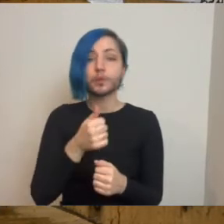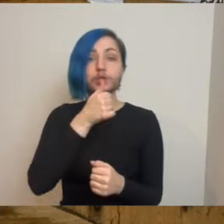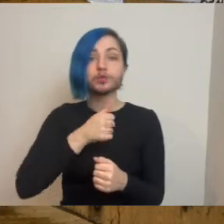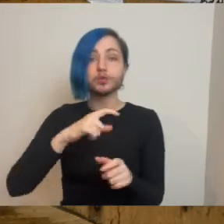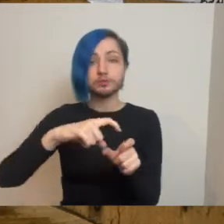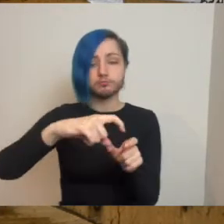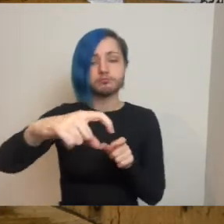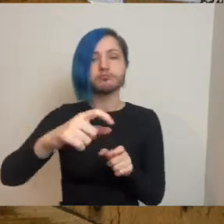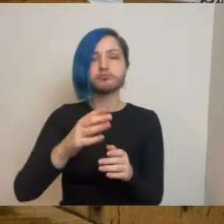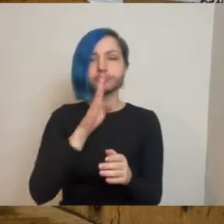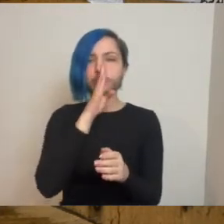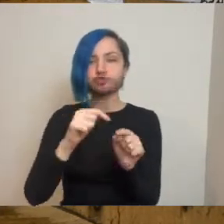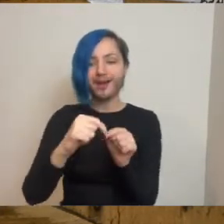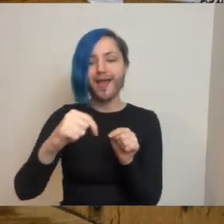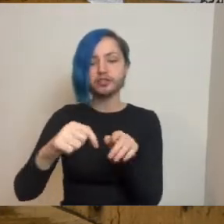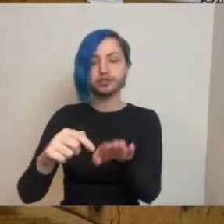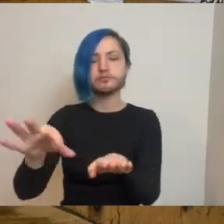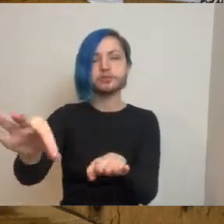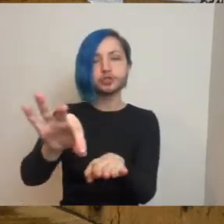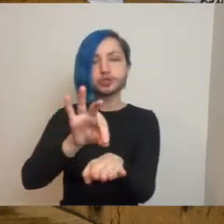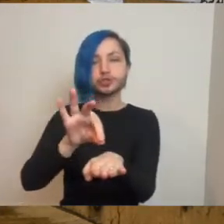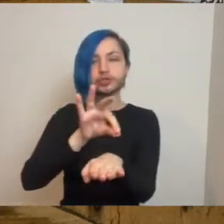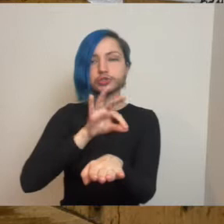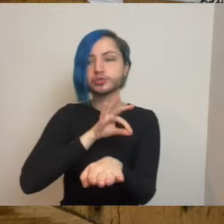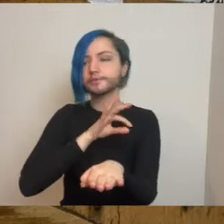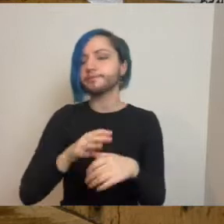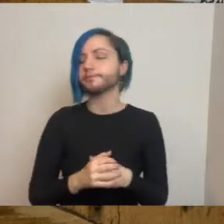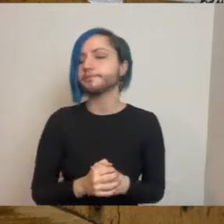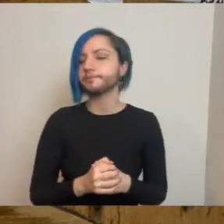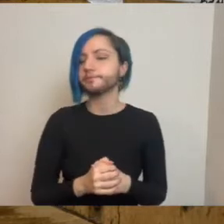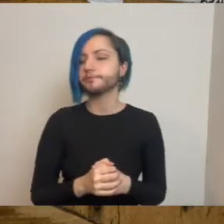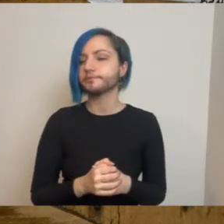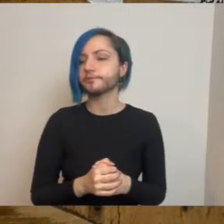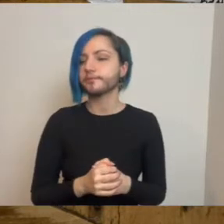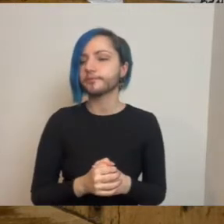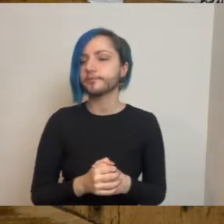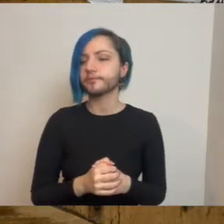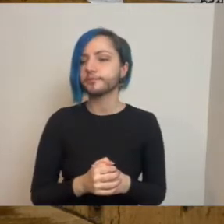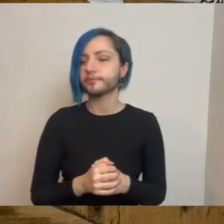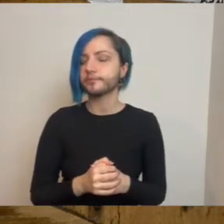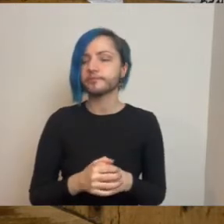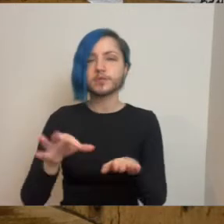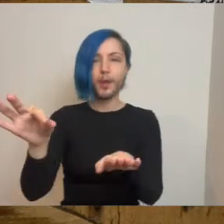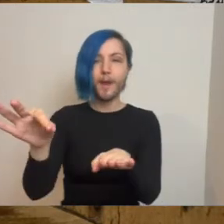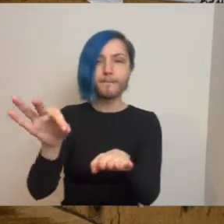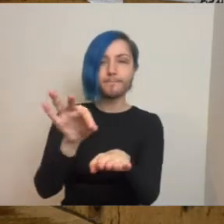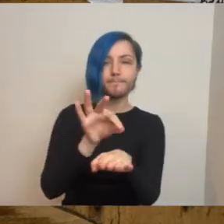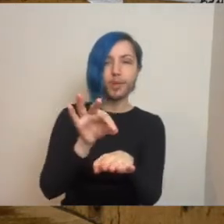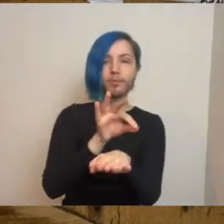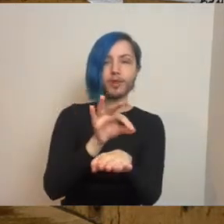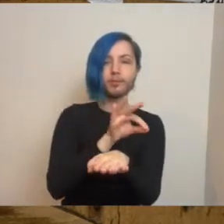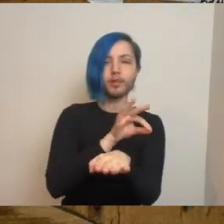my straight edge ruler, and on the edge of that line, I'm pulling it against the